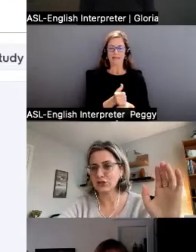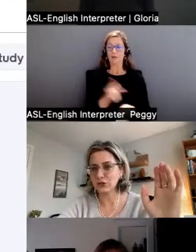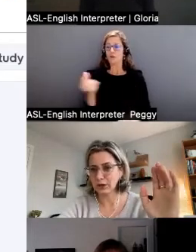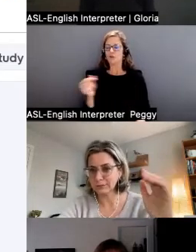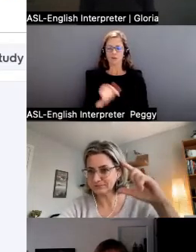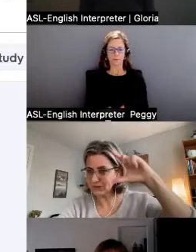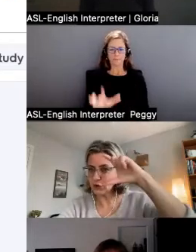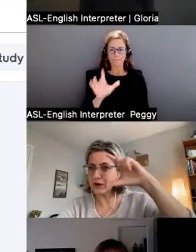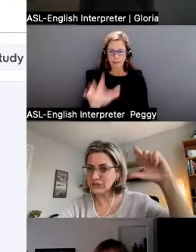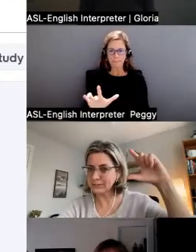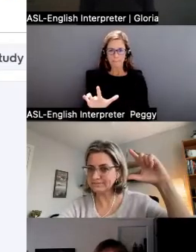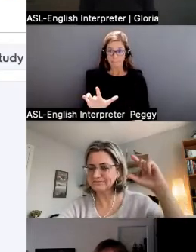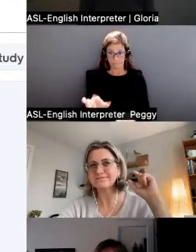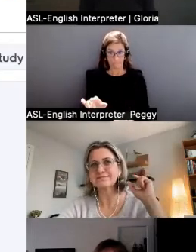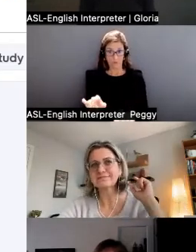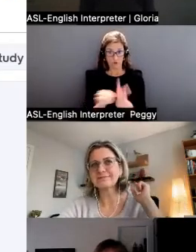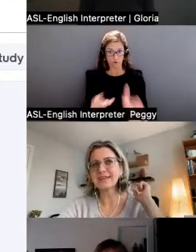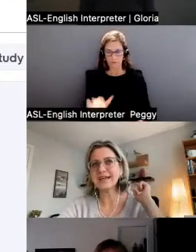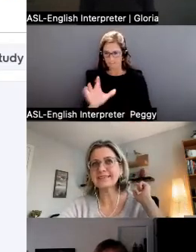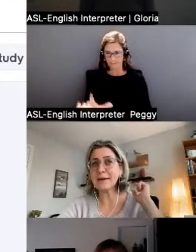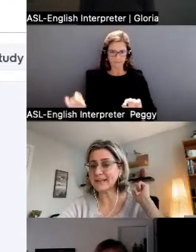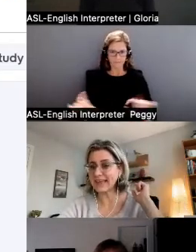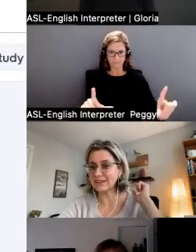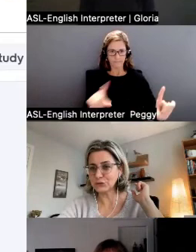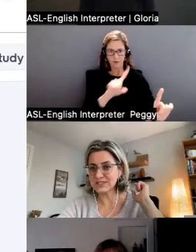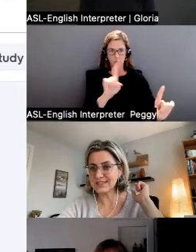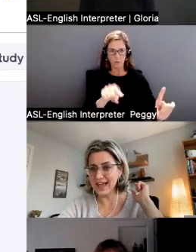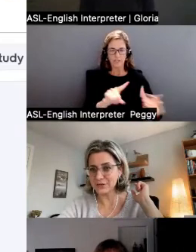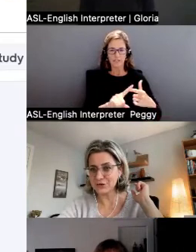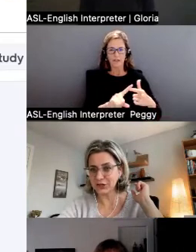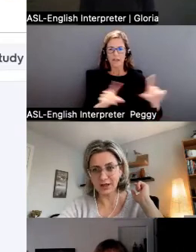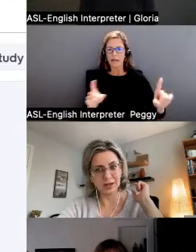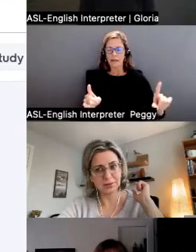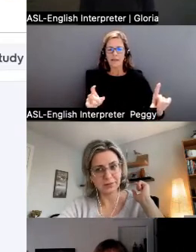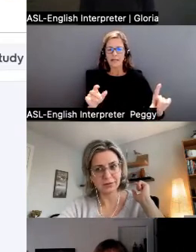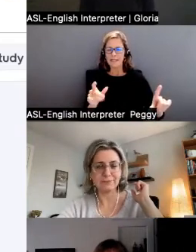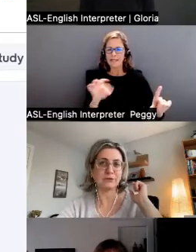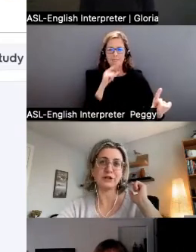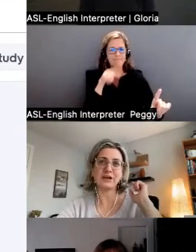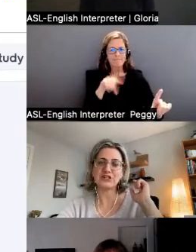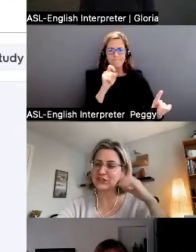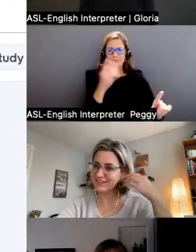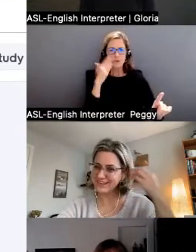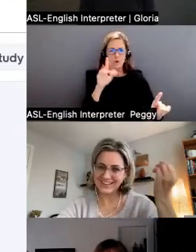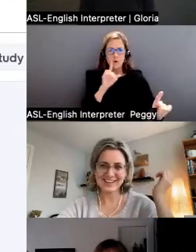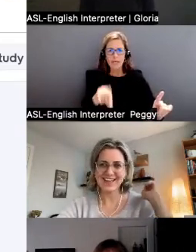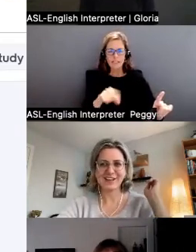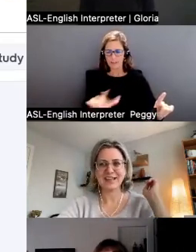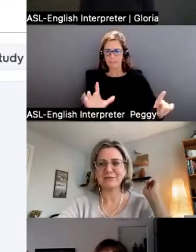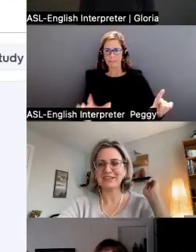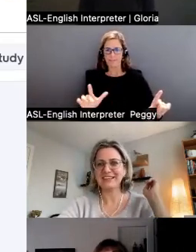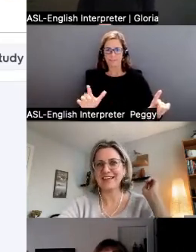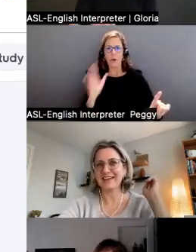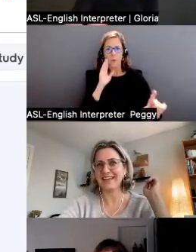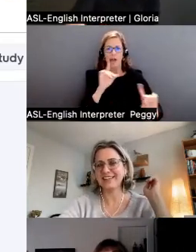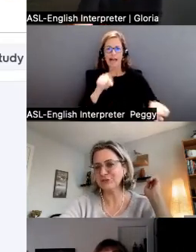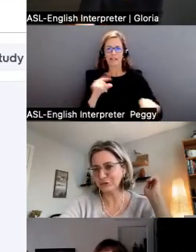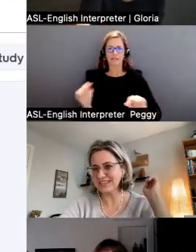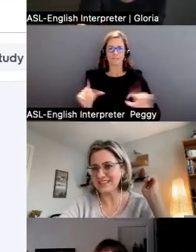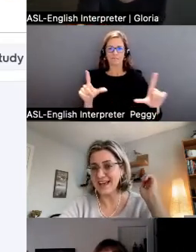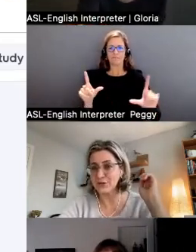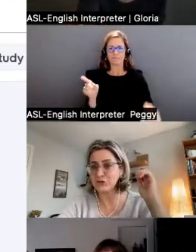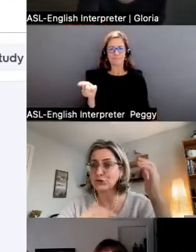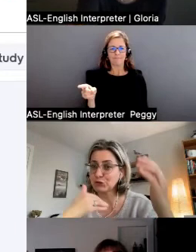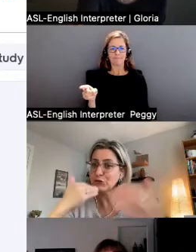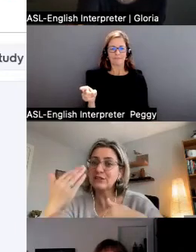the actual question and tap again to see the answer. Tap on the question, tap on it and again to